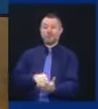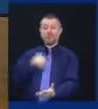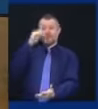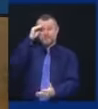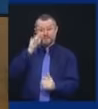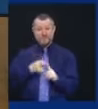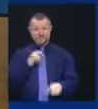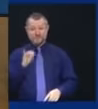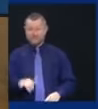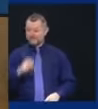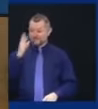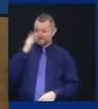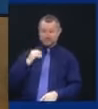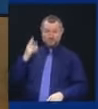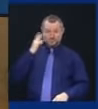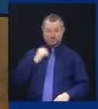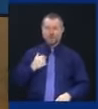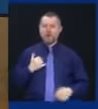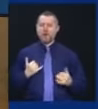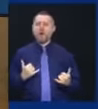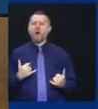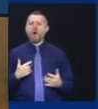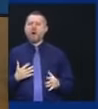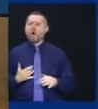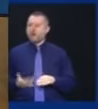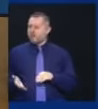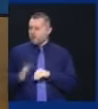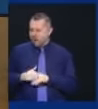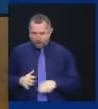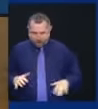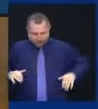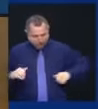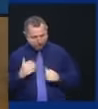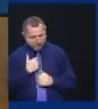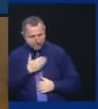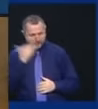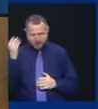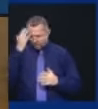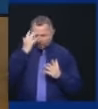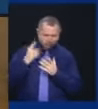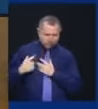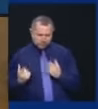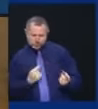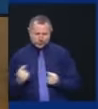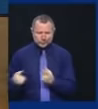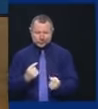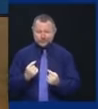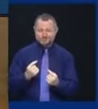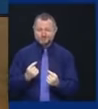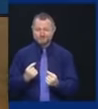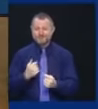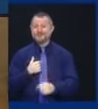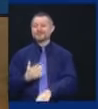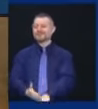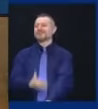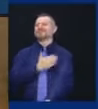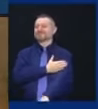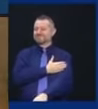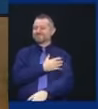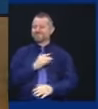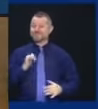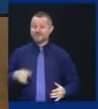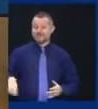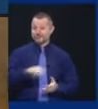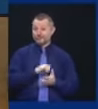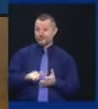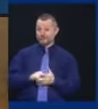experience? And who gets up having learned from the experience? And we know that our strength is unity,